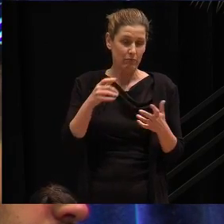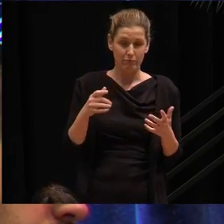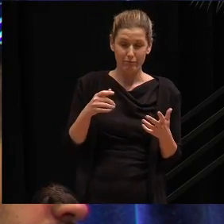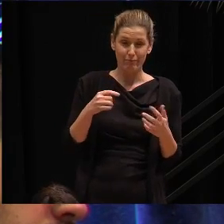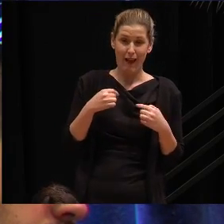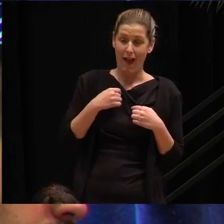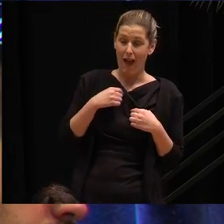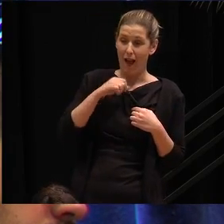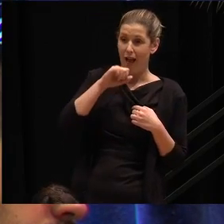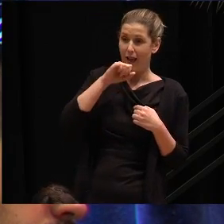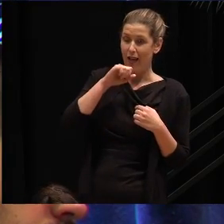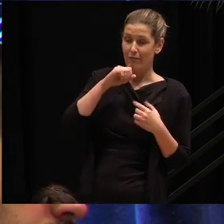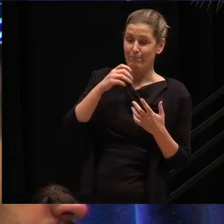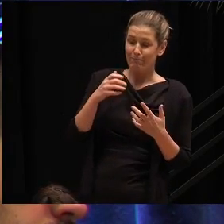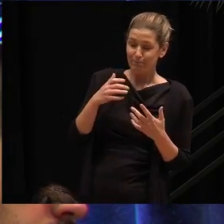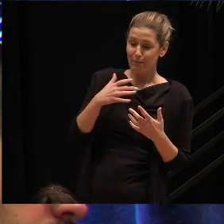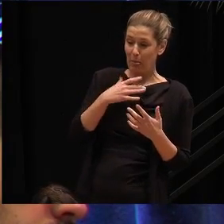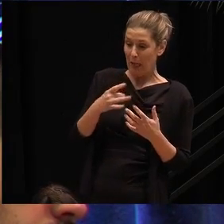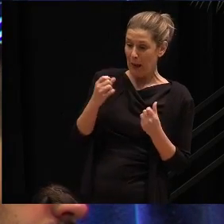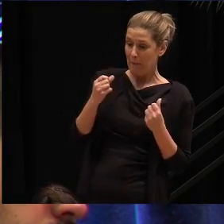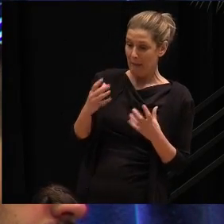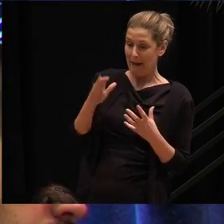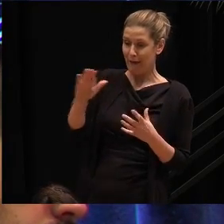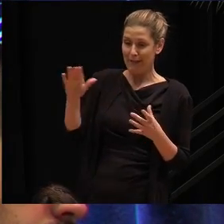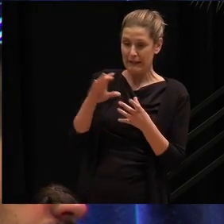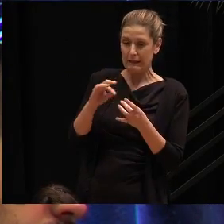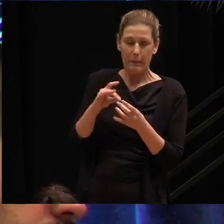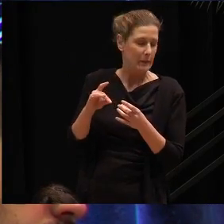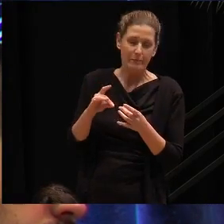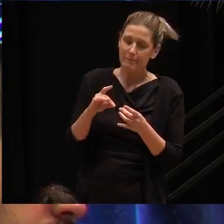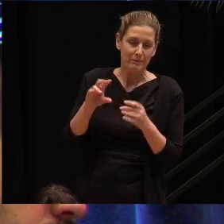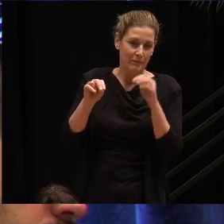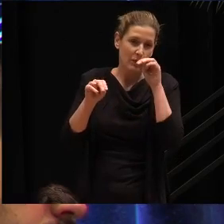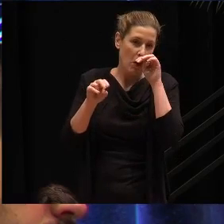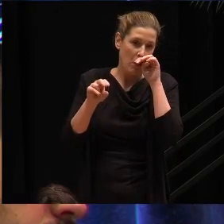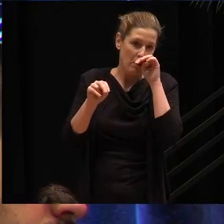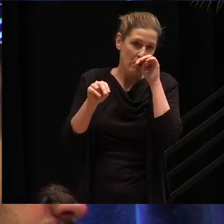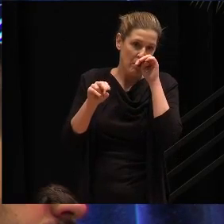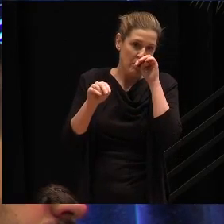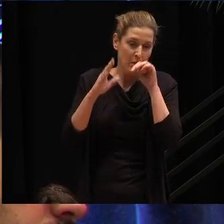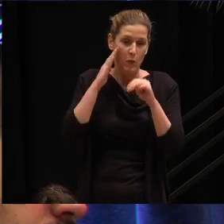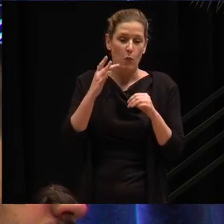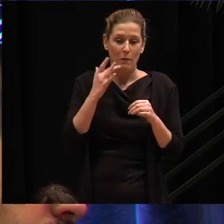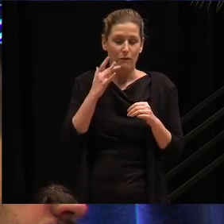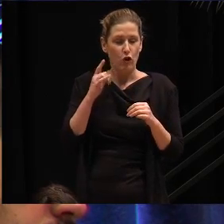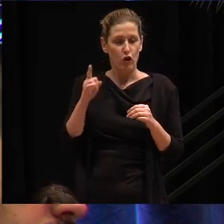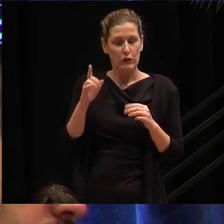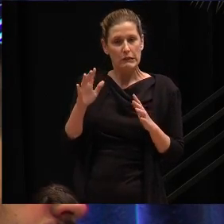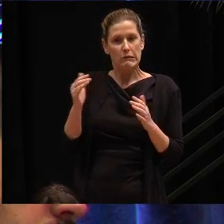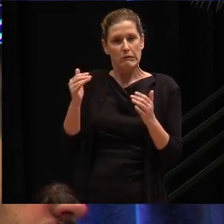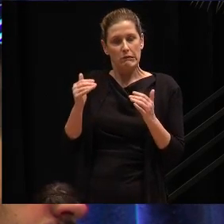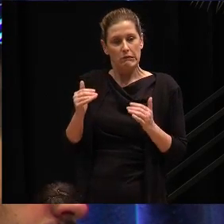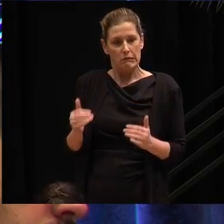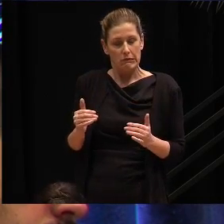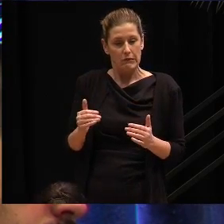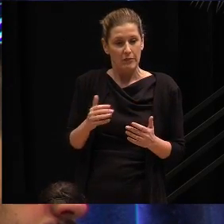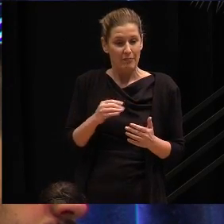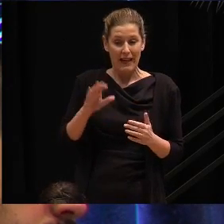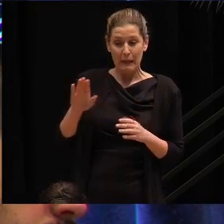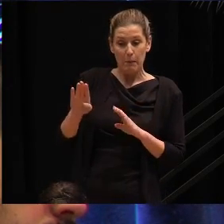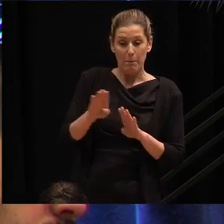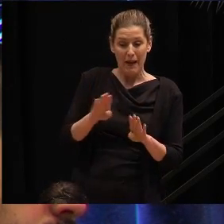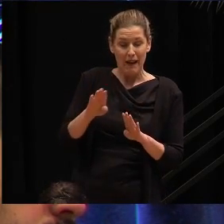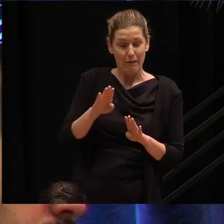fan of many of his tweets? No. I would prefer that they be toned down. Is it presidential?